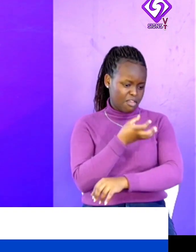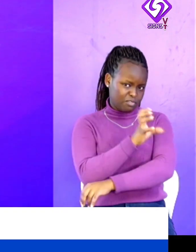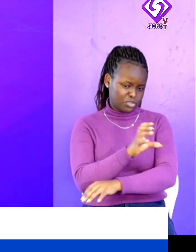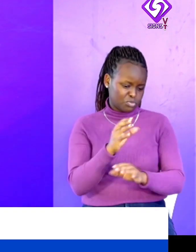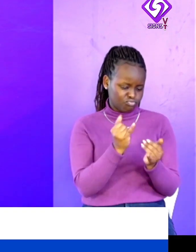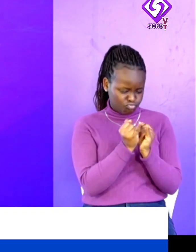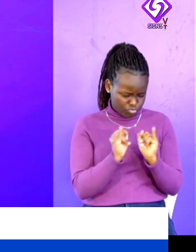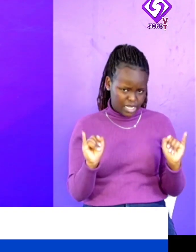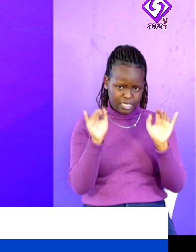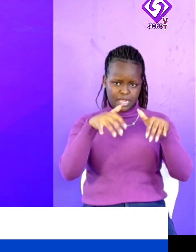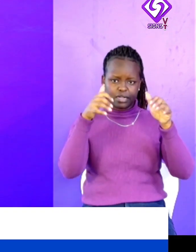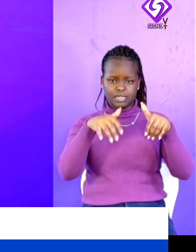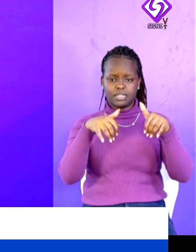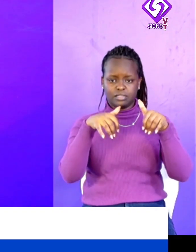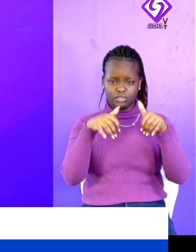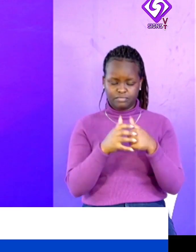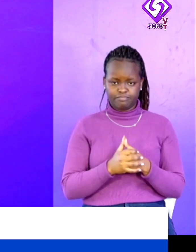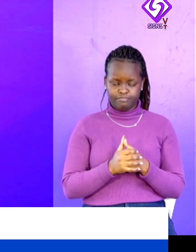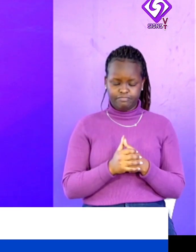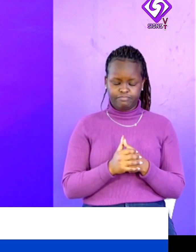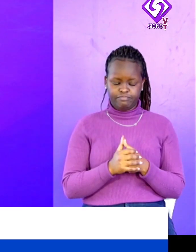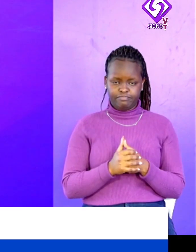the agricultural supply chain.